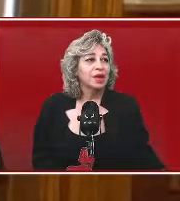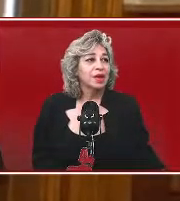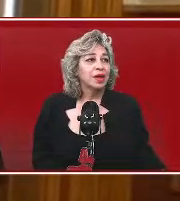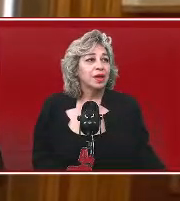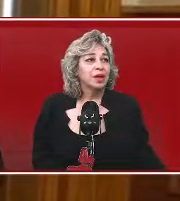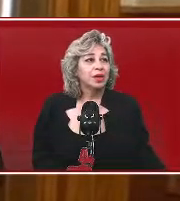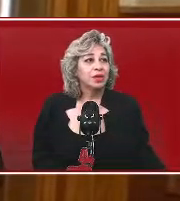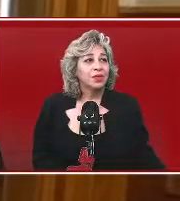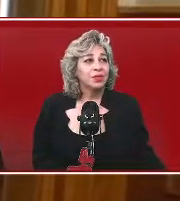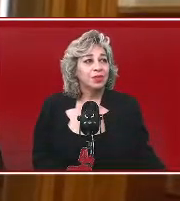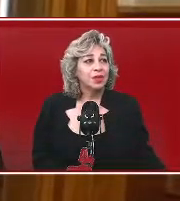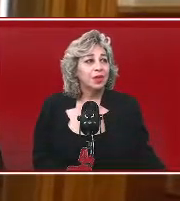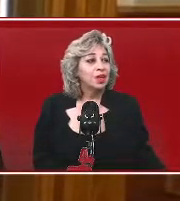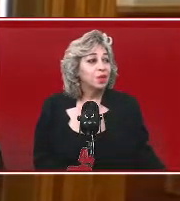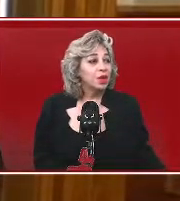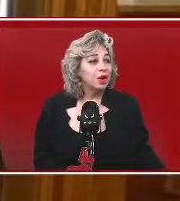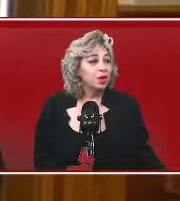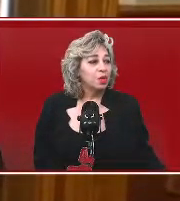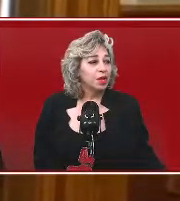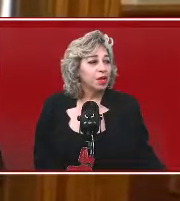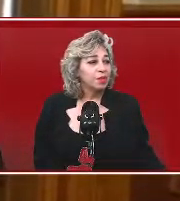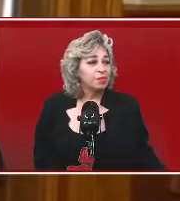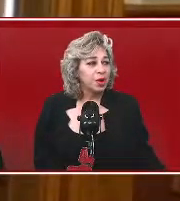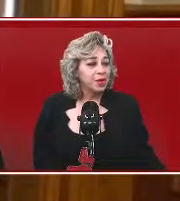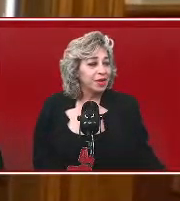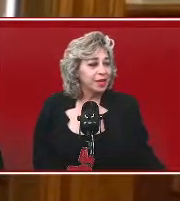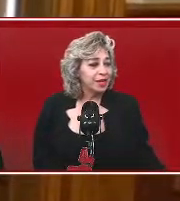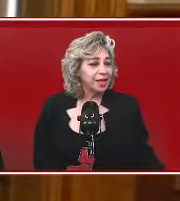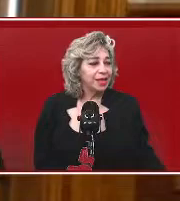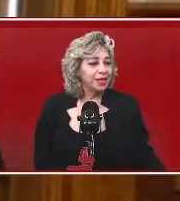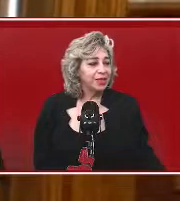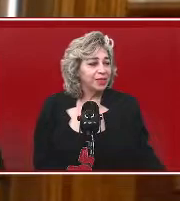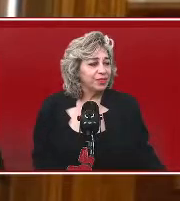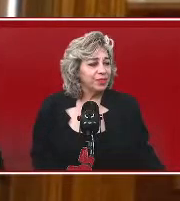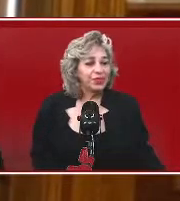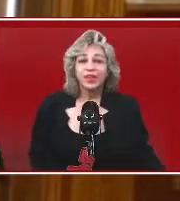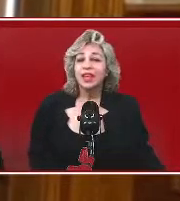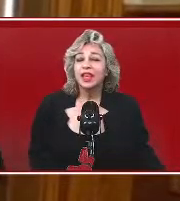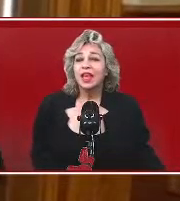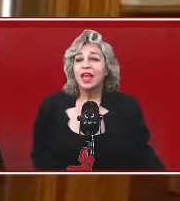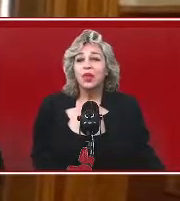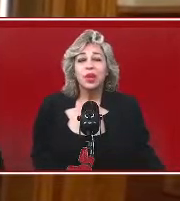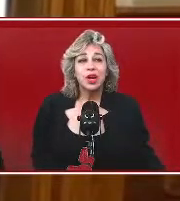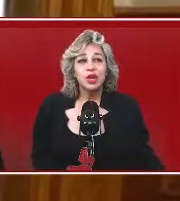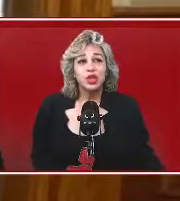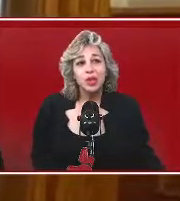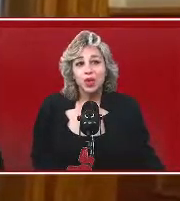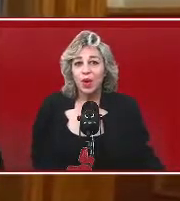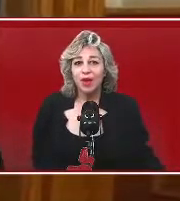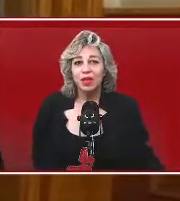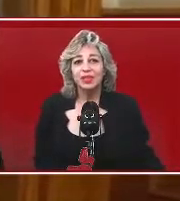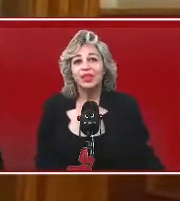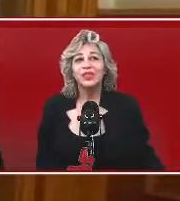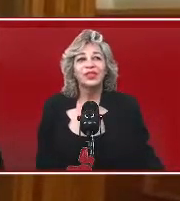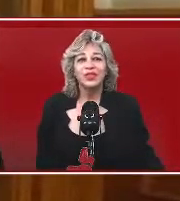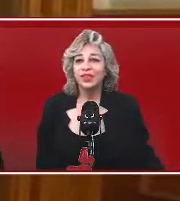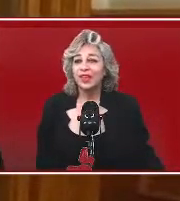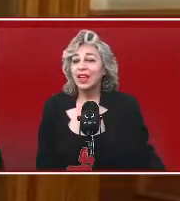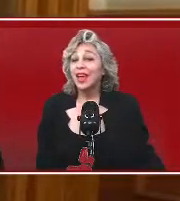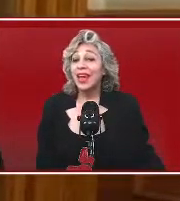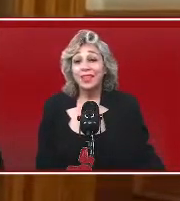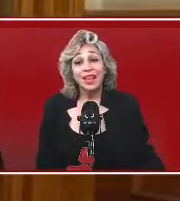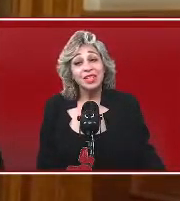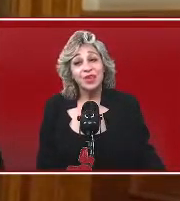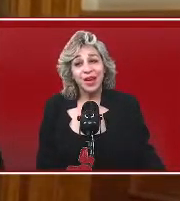estamos trabajando permanentemente. We are working permanently. Vamos bien. And we are doing Eso well. Es lo que puedo